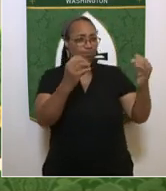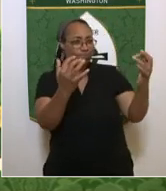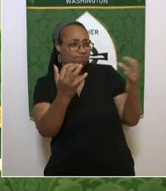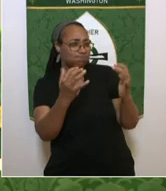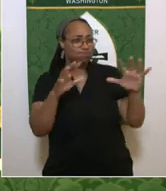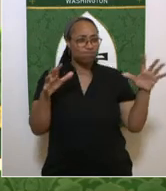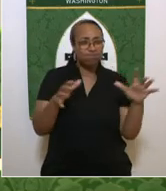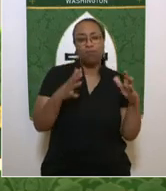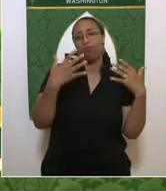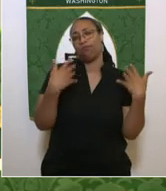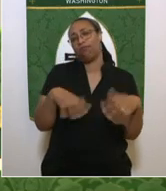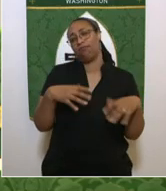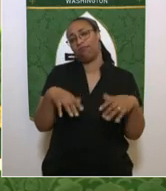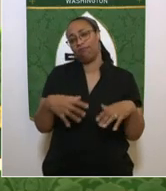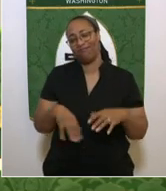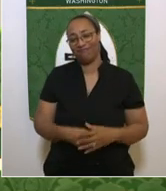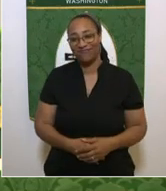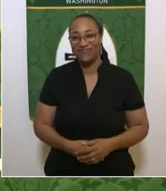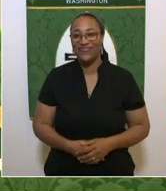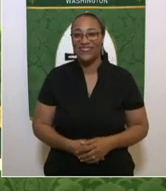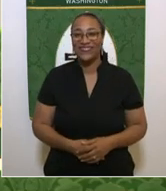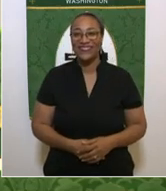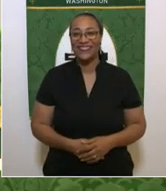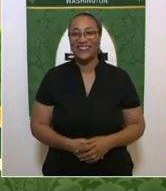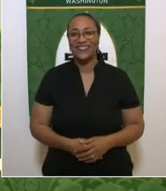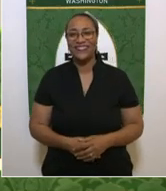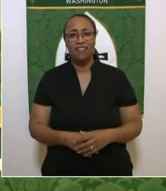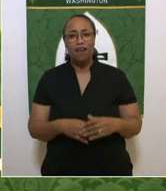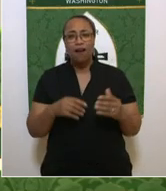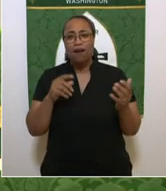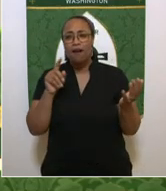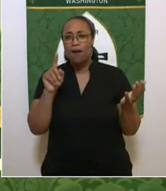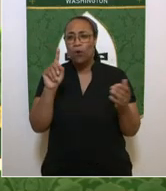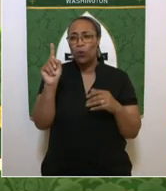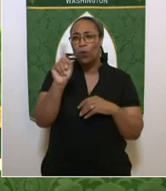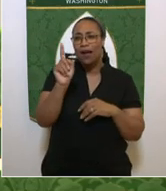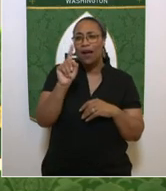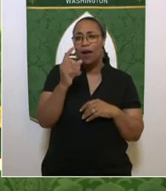And where are our wolfhounds?